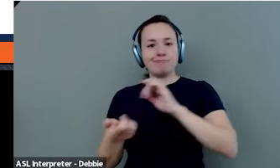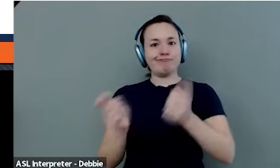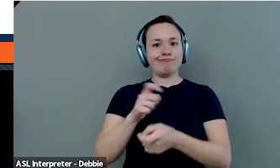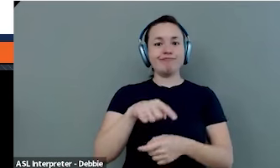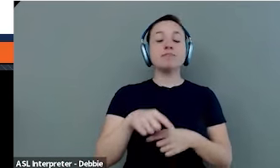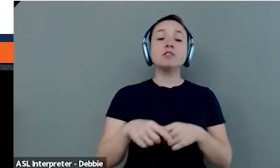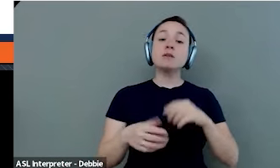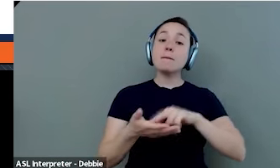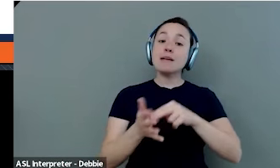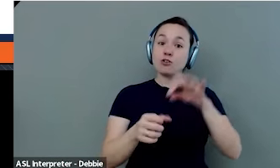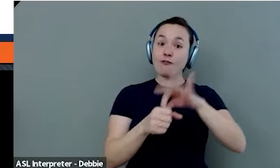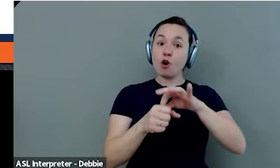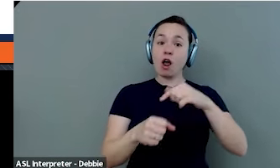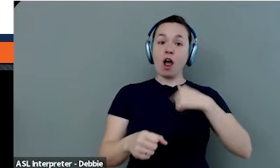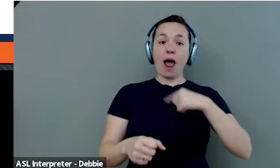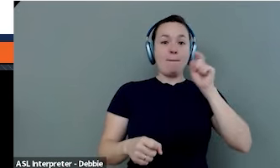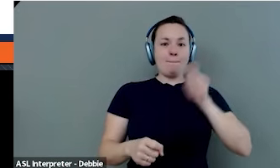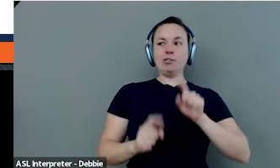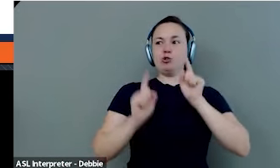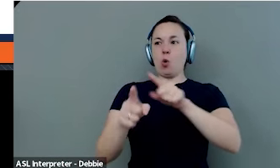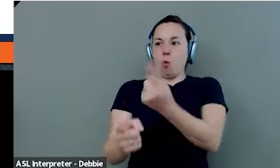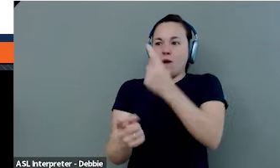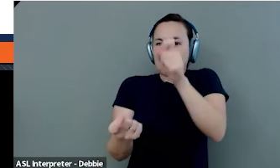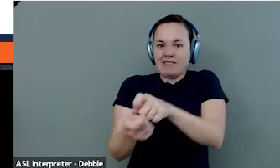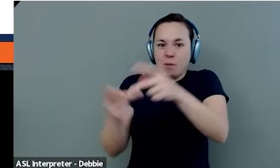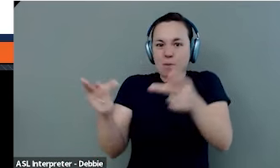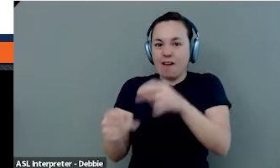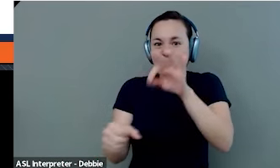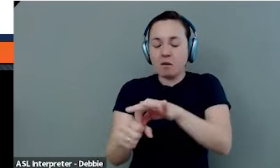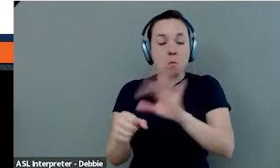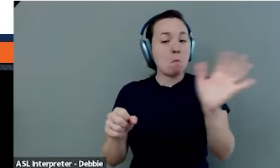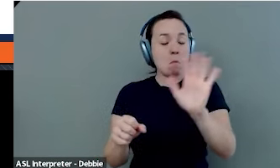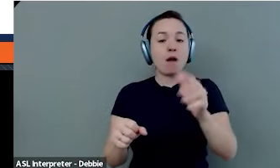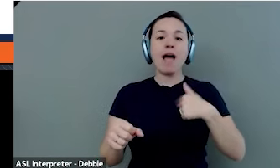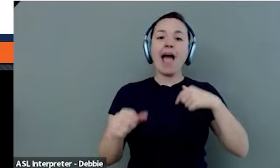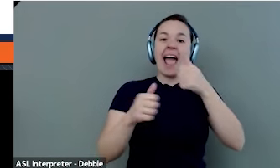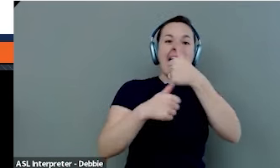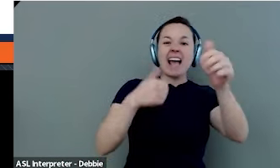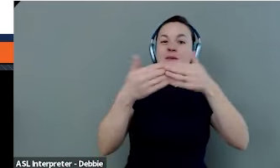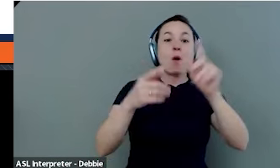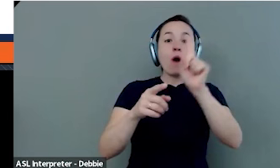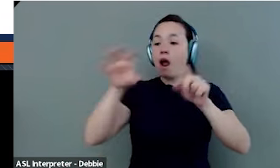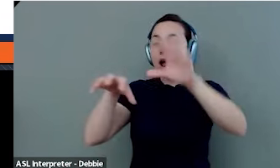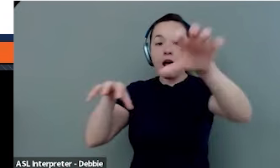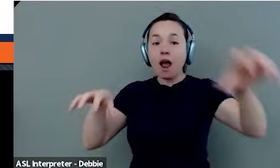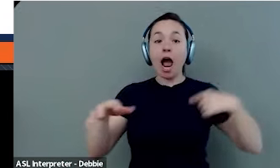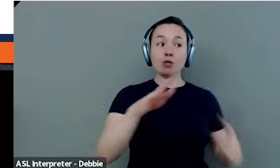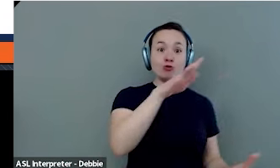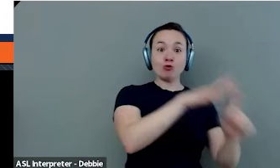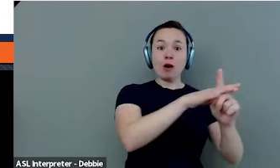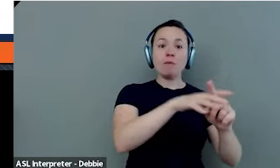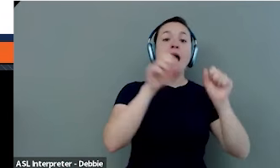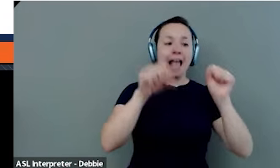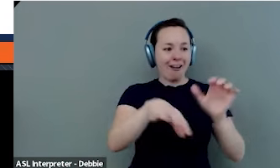voters are not assigned to one location to vote. We can find a person's name throughout the county, so there's less